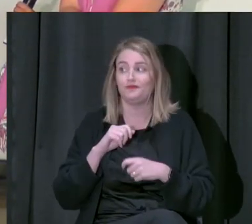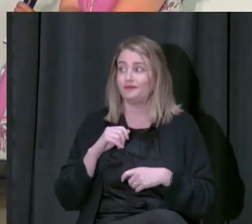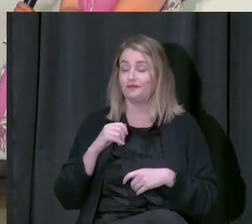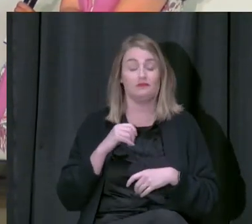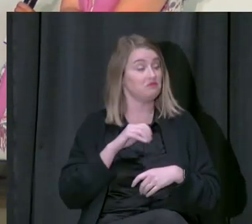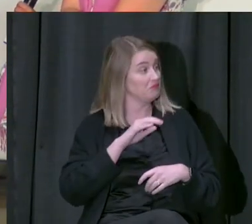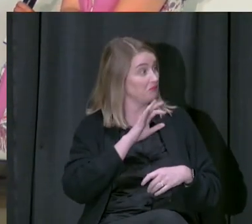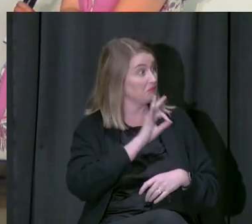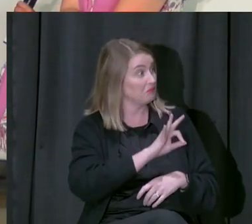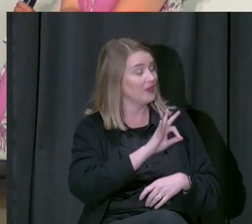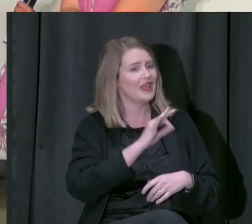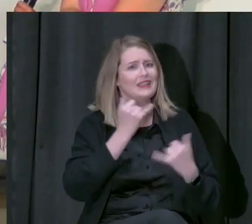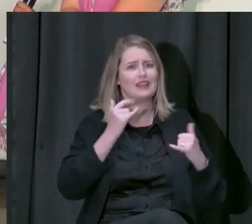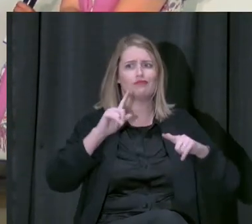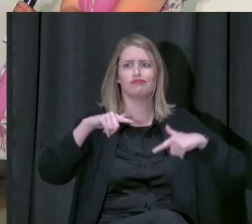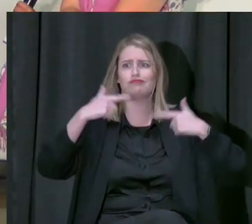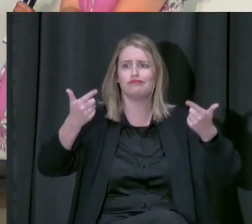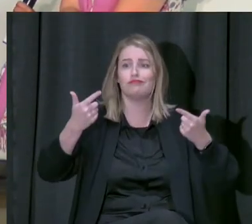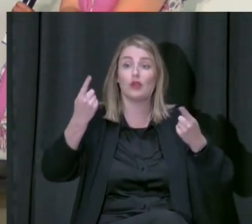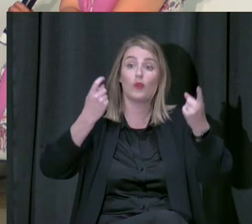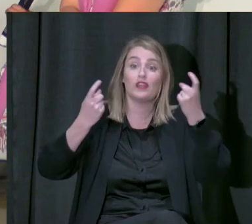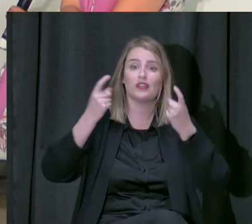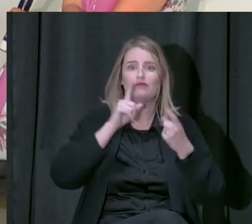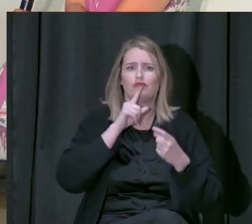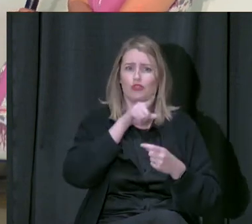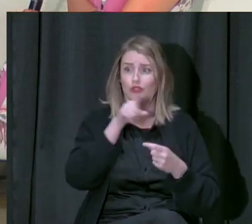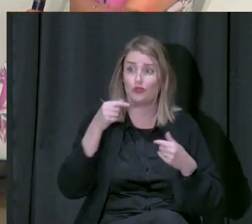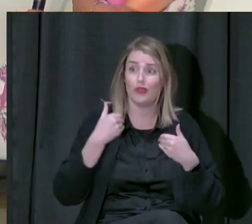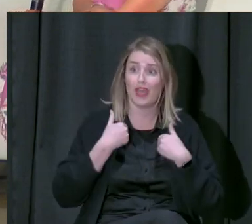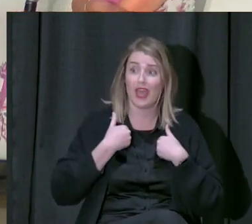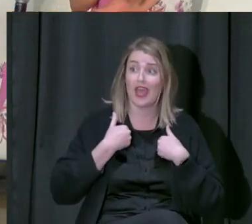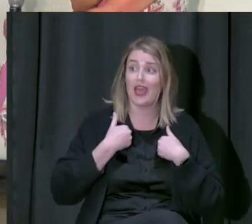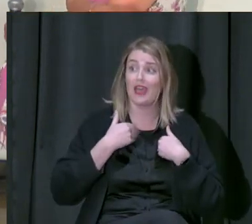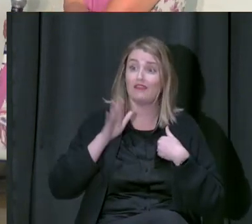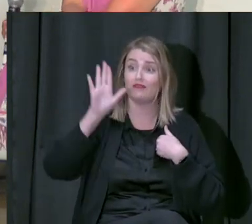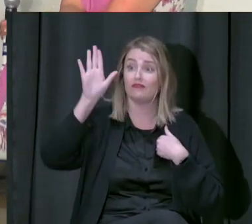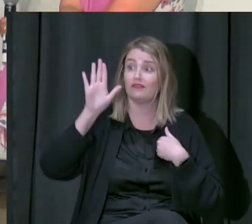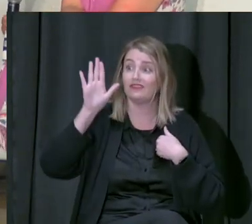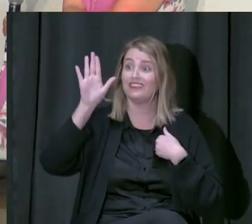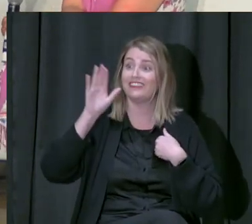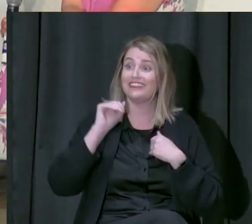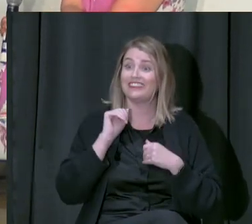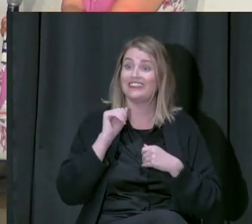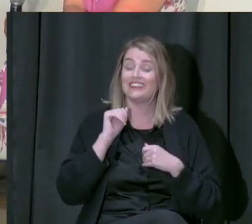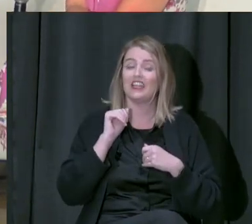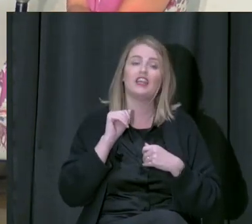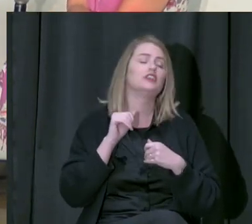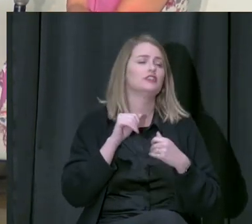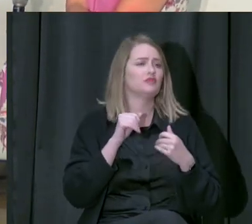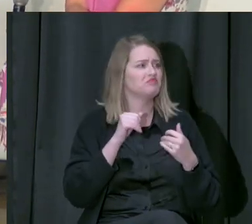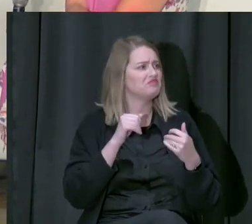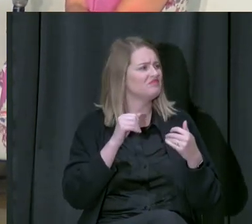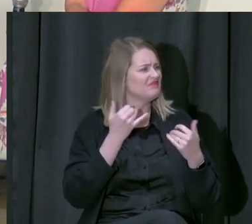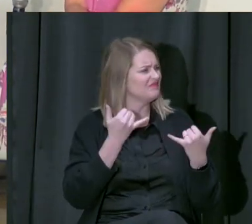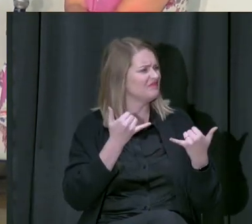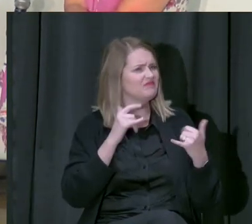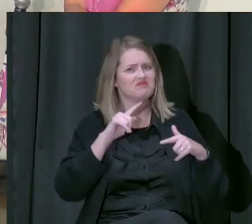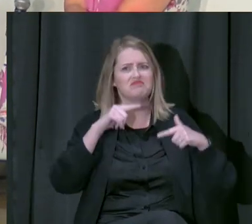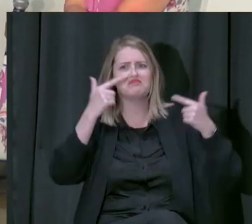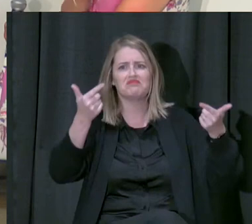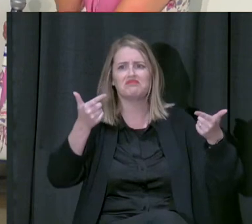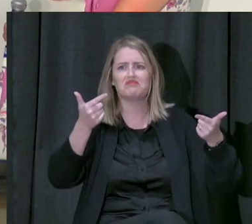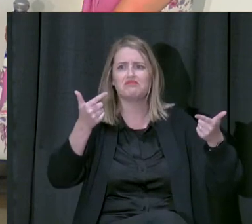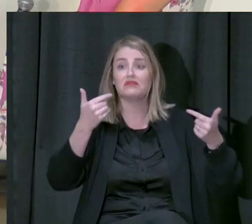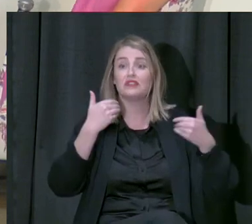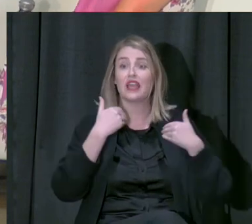this up to questions, because I'm sure there's some out there. And Let's go ahead and do that, Mike. I don't know if you've got